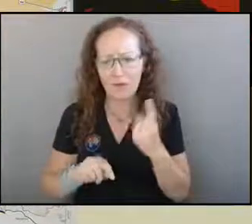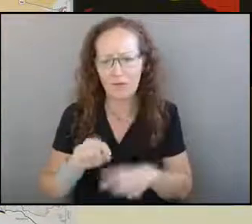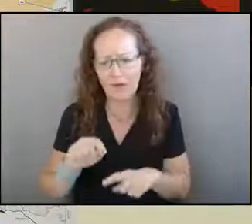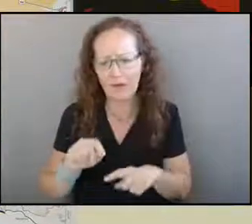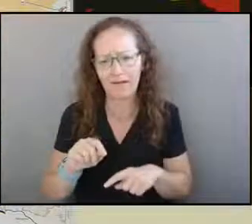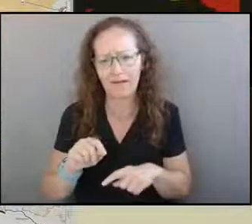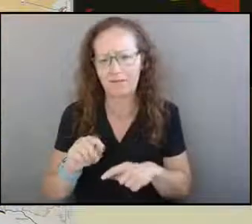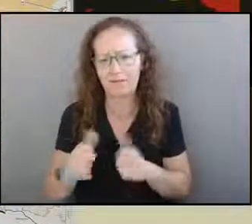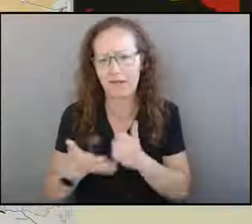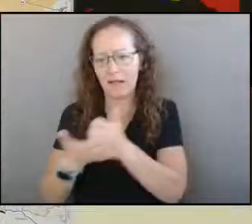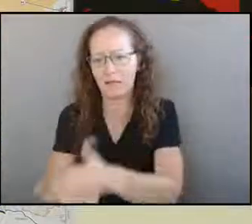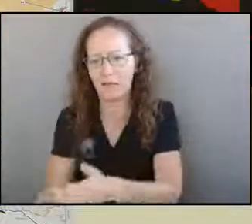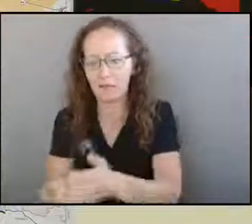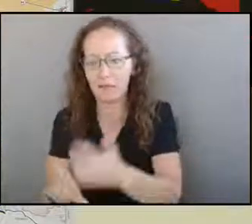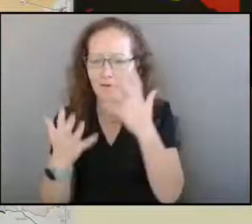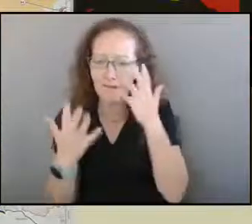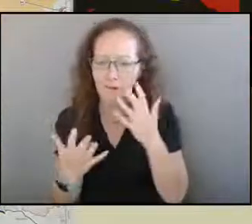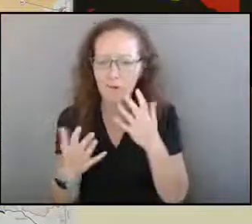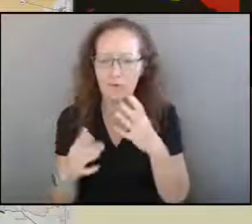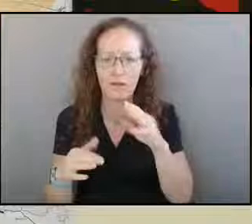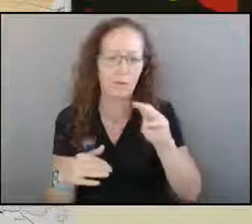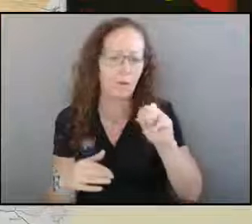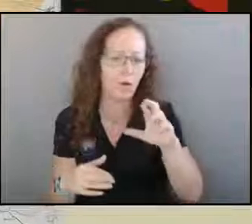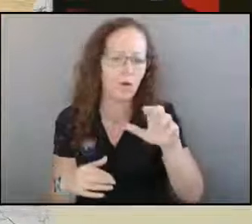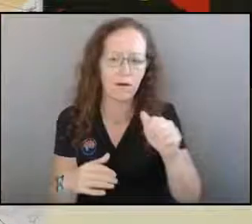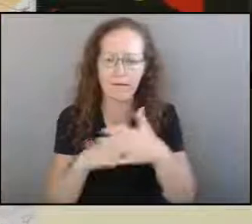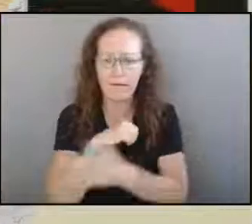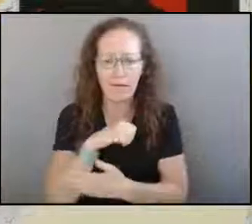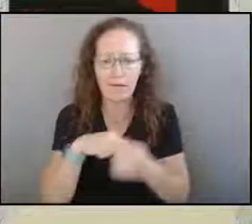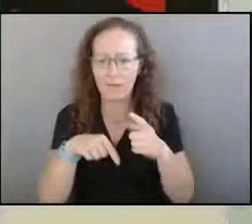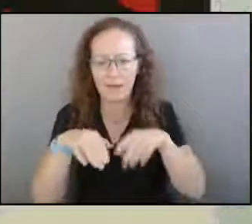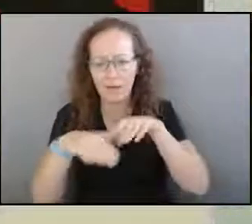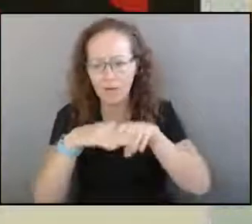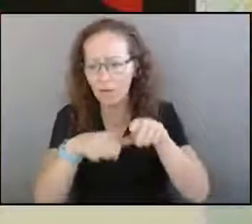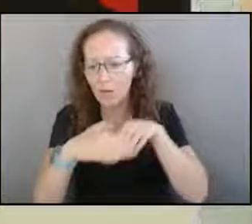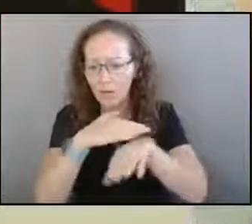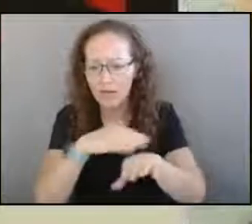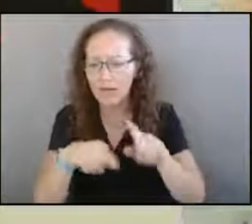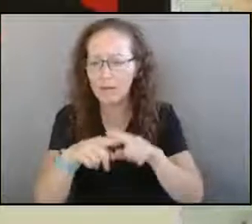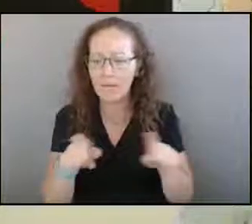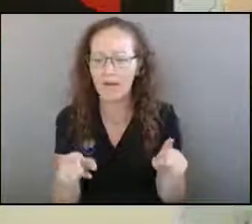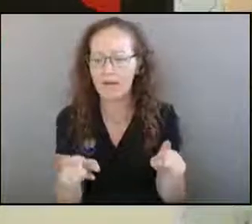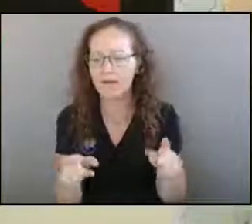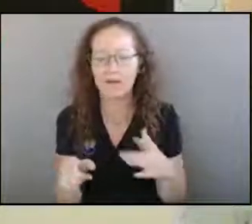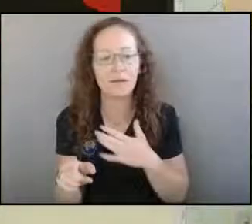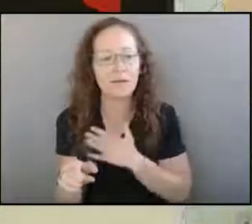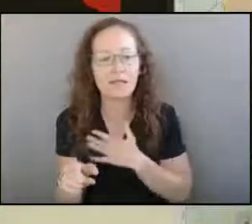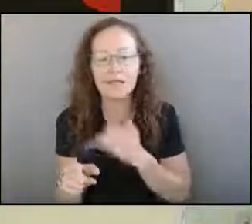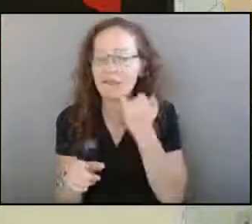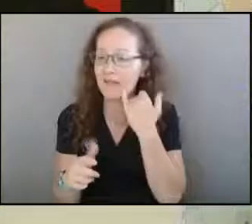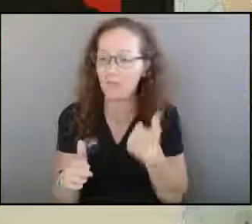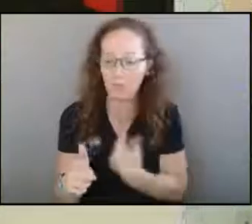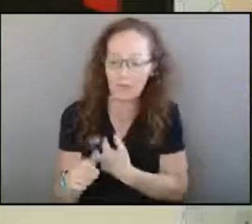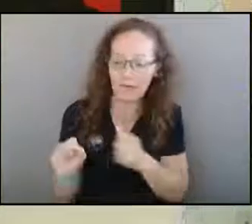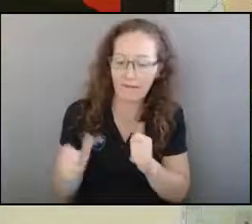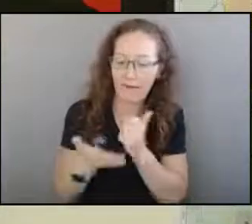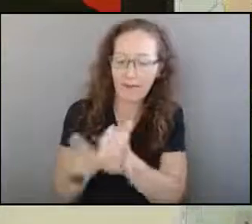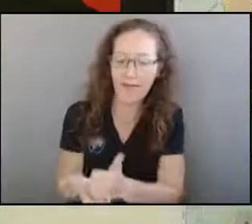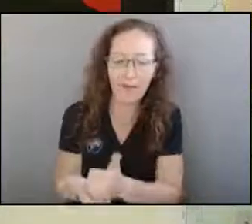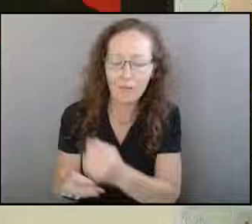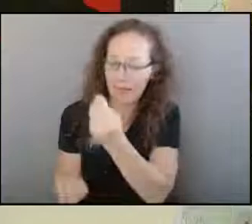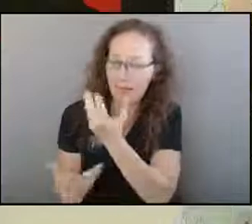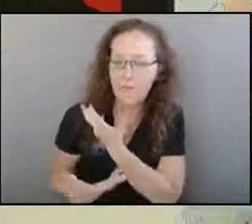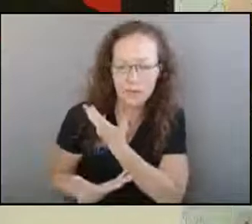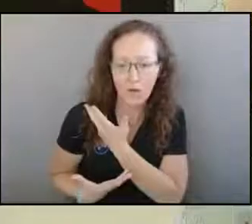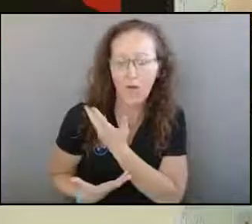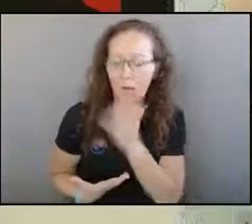But however we can help you, please let us know what we can do for you, because we are very, very grateful. You guys have been, we've